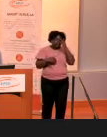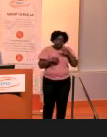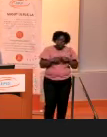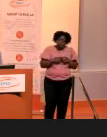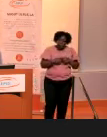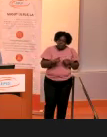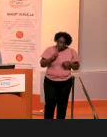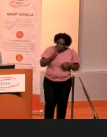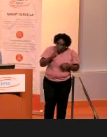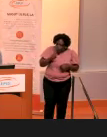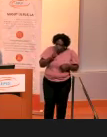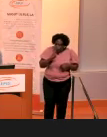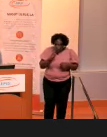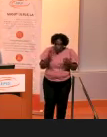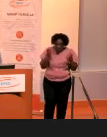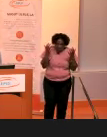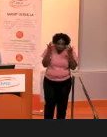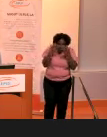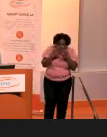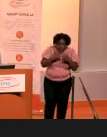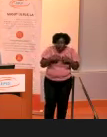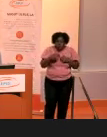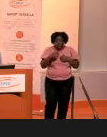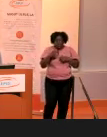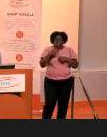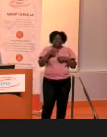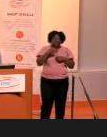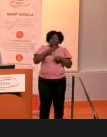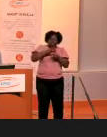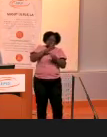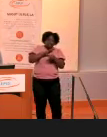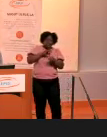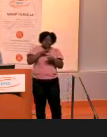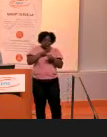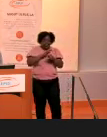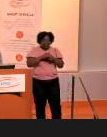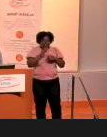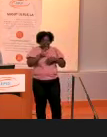dark soda because of high phosphorus for lupus patients with kidney